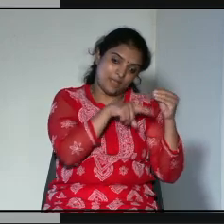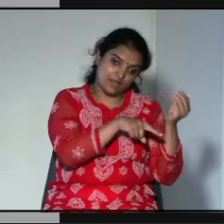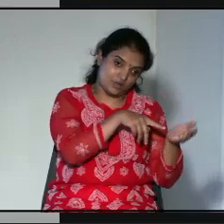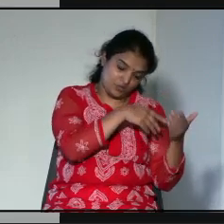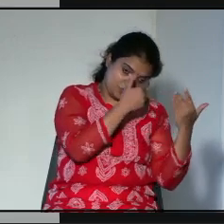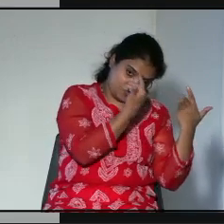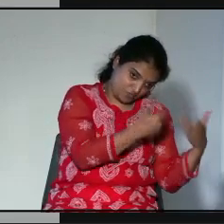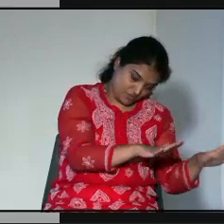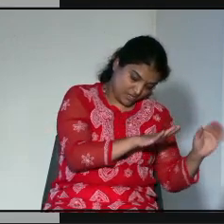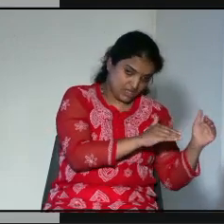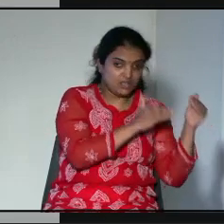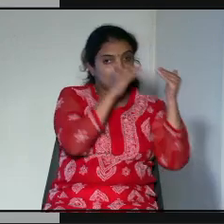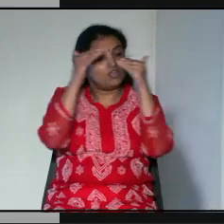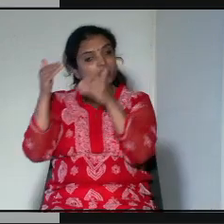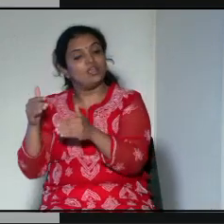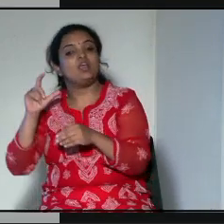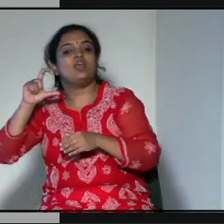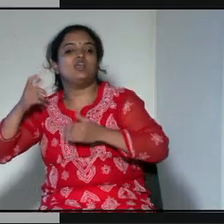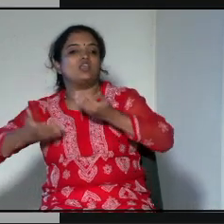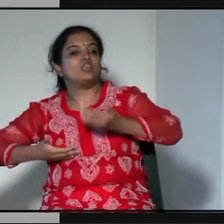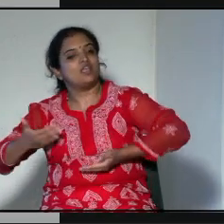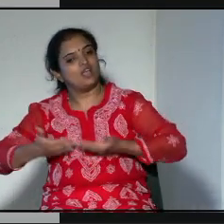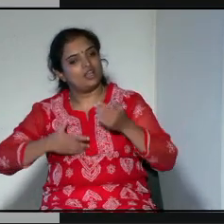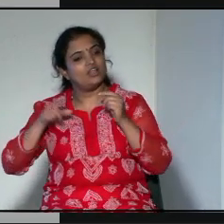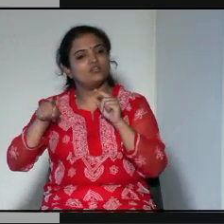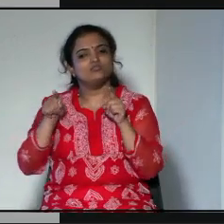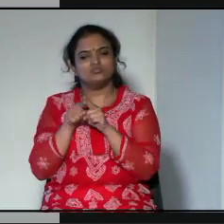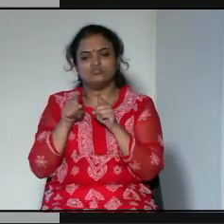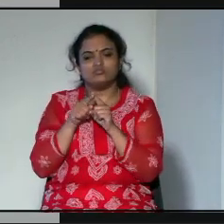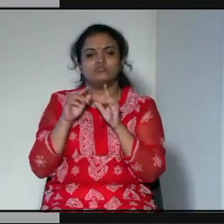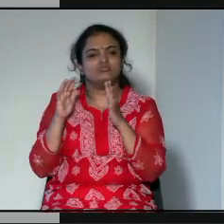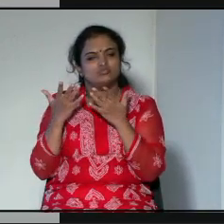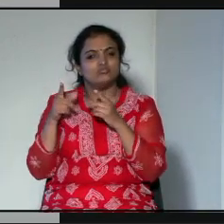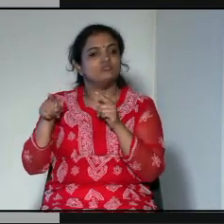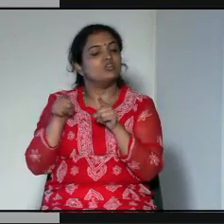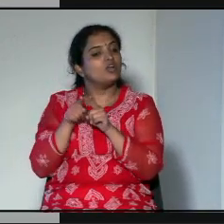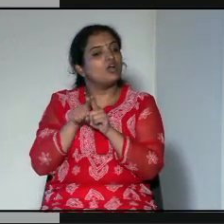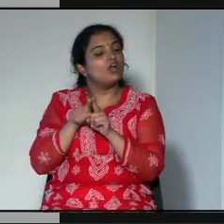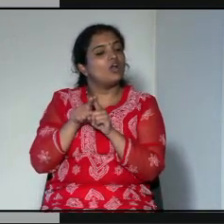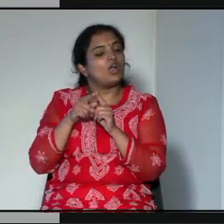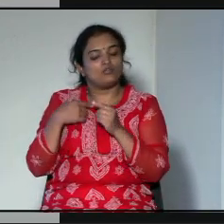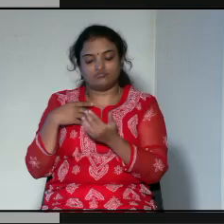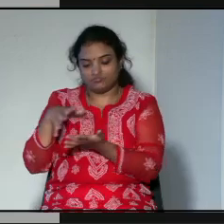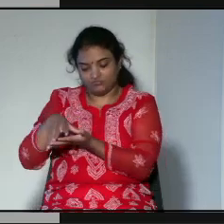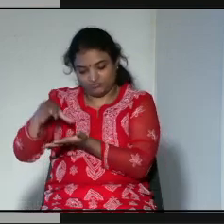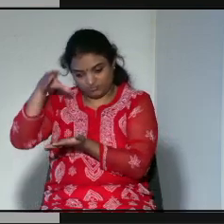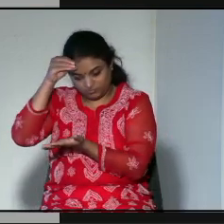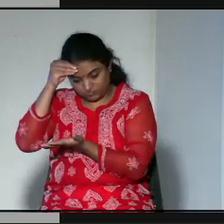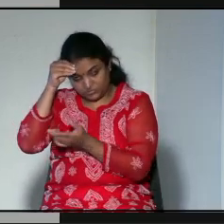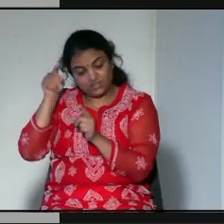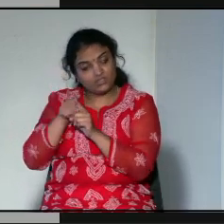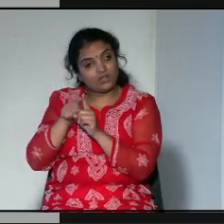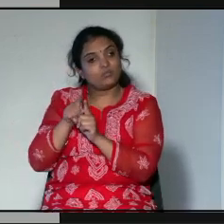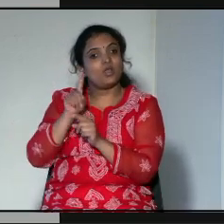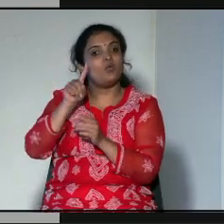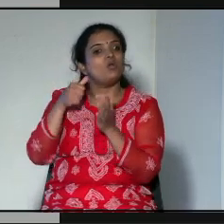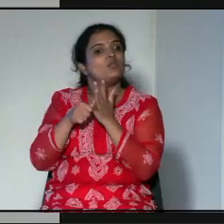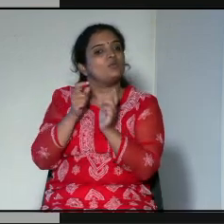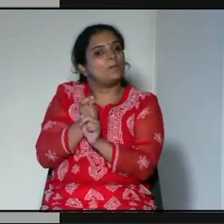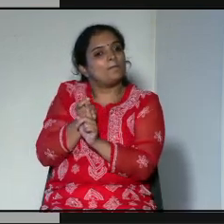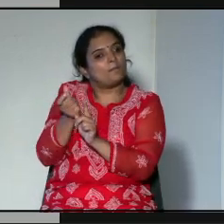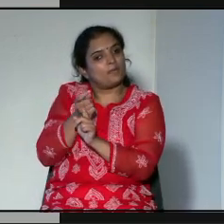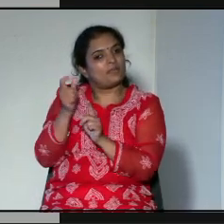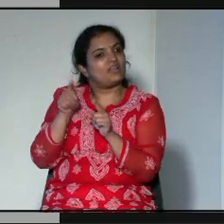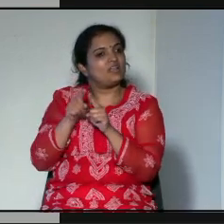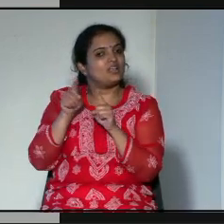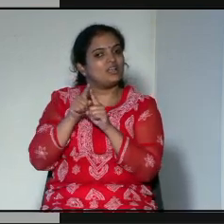where she trained under Prabhas Sen with a stipend from the All India Handicrafts Board set up by Kamala Devi